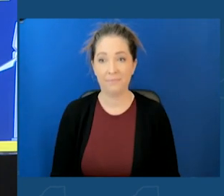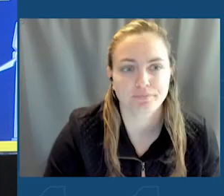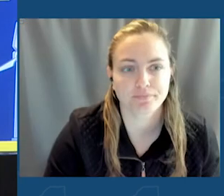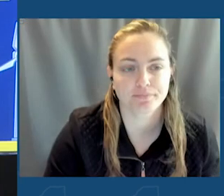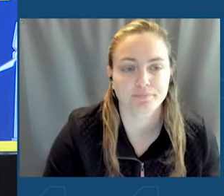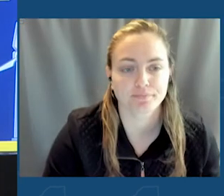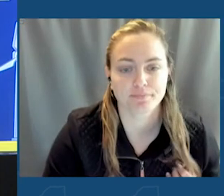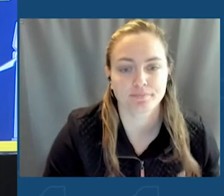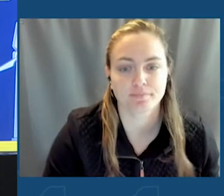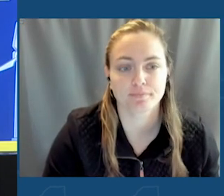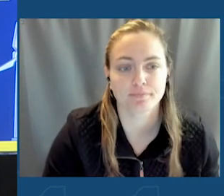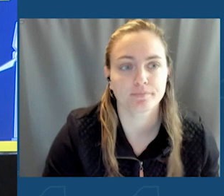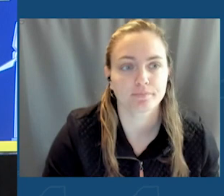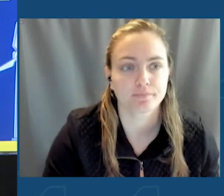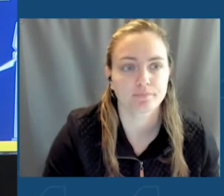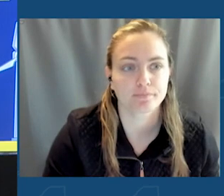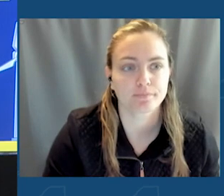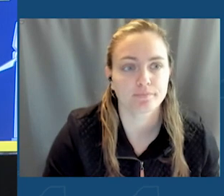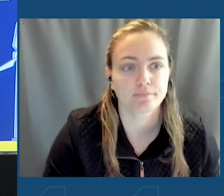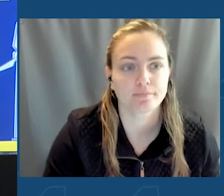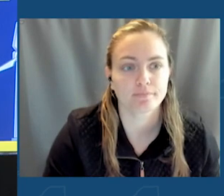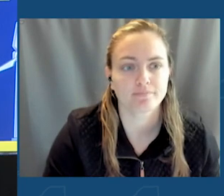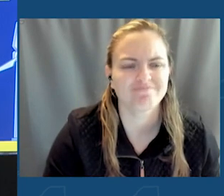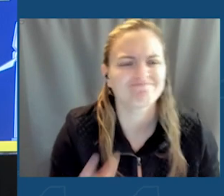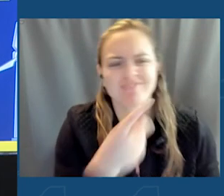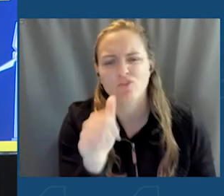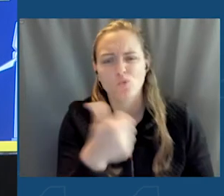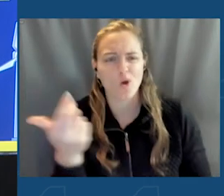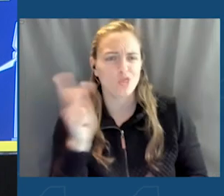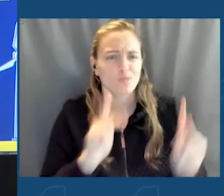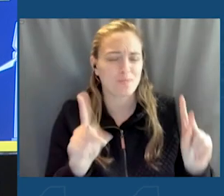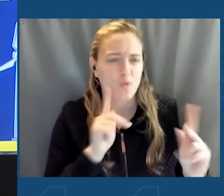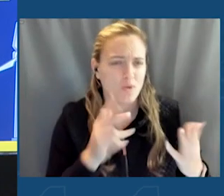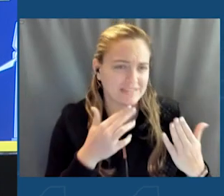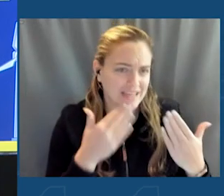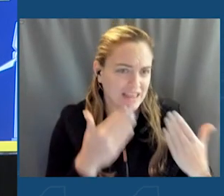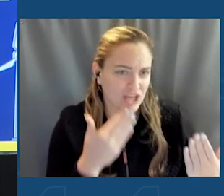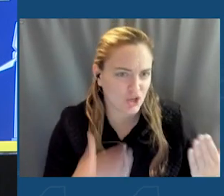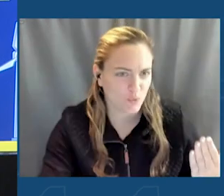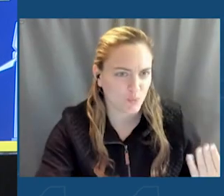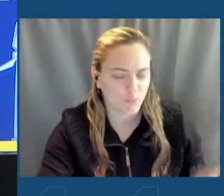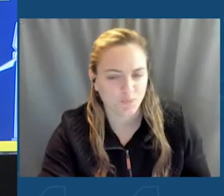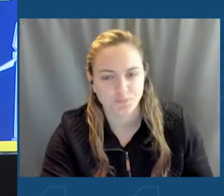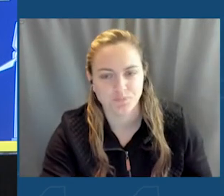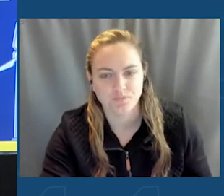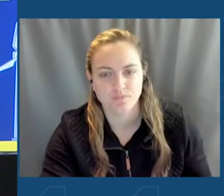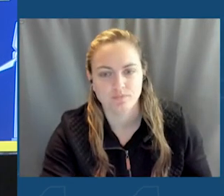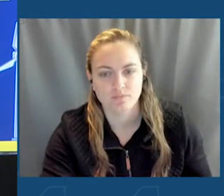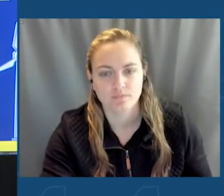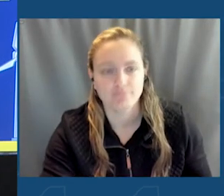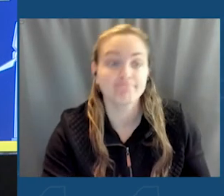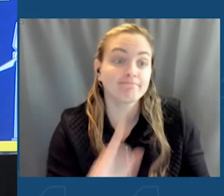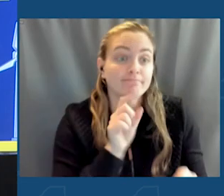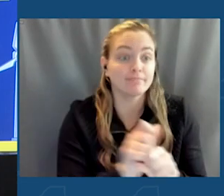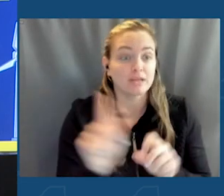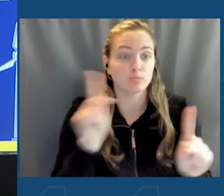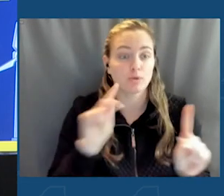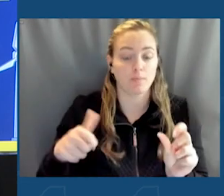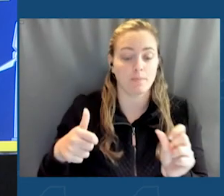There's a couple other people I'd like to thank. And Those are actually the ones behind this whole